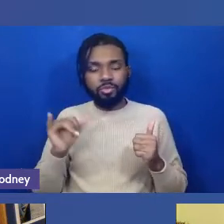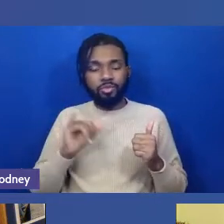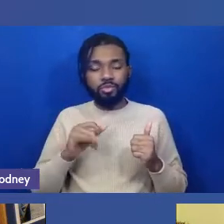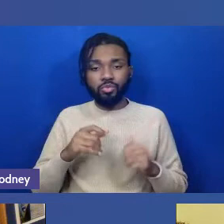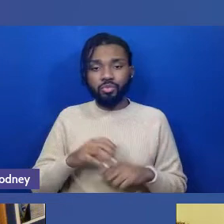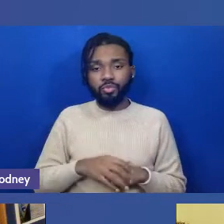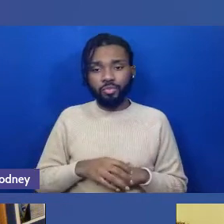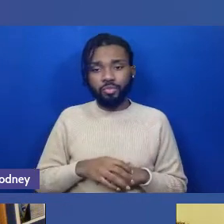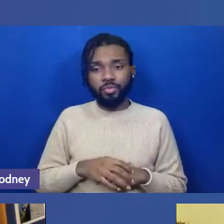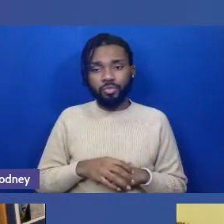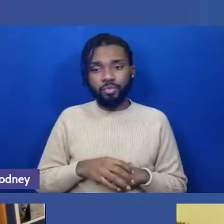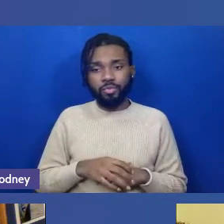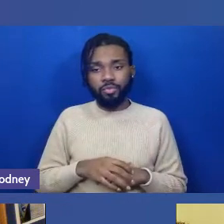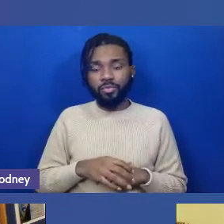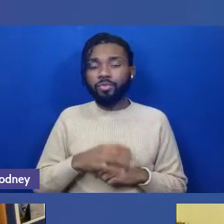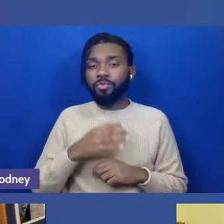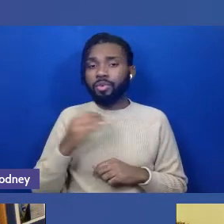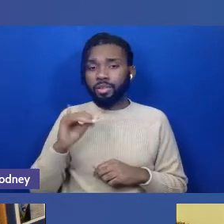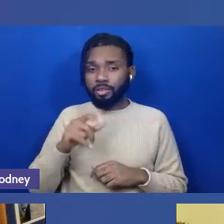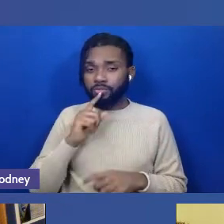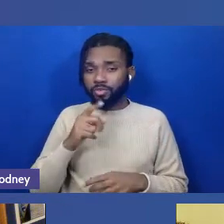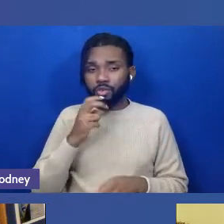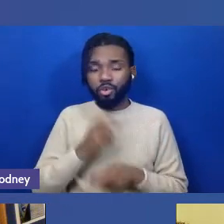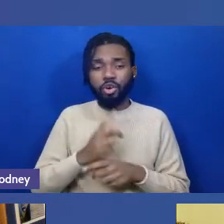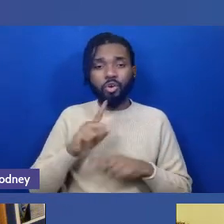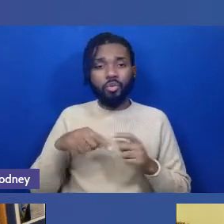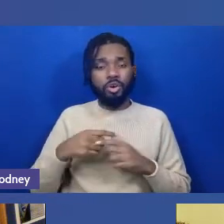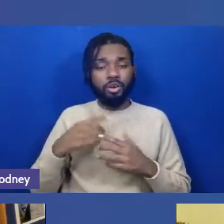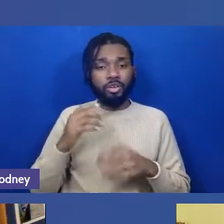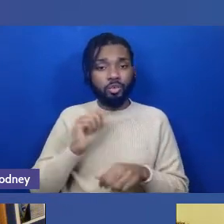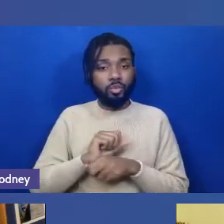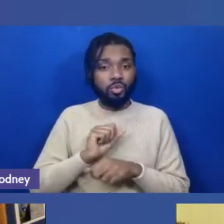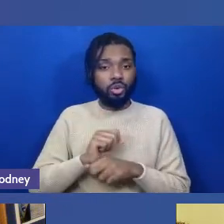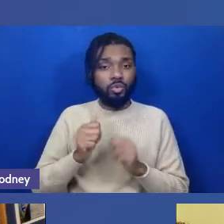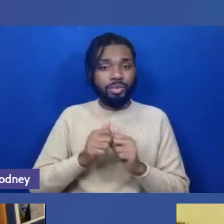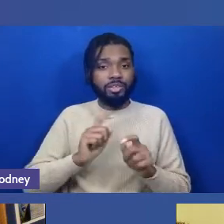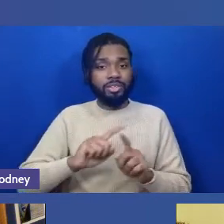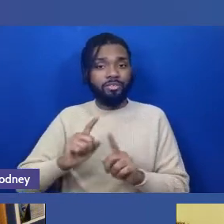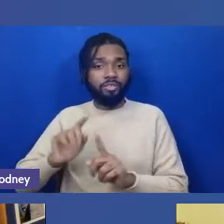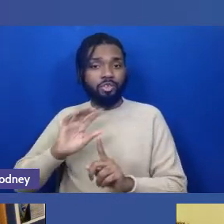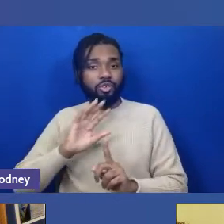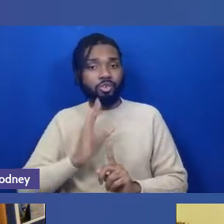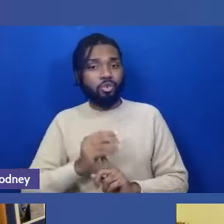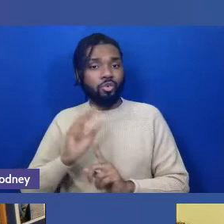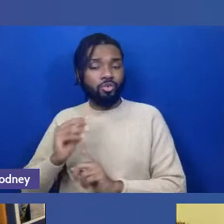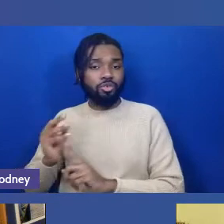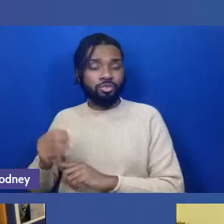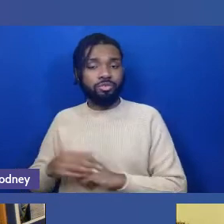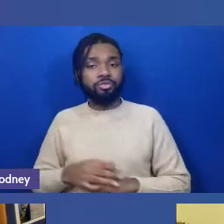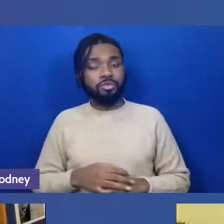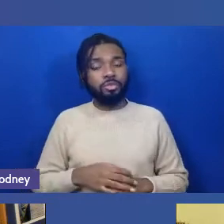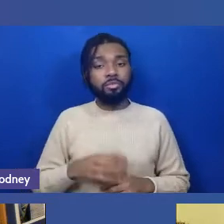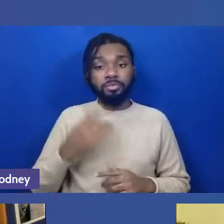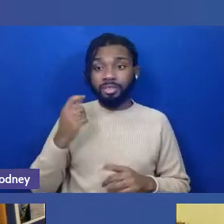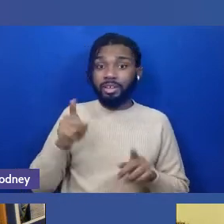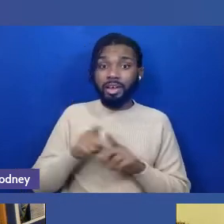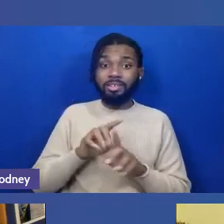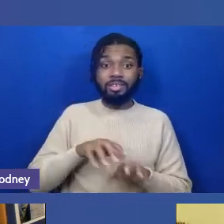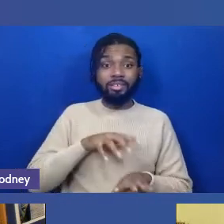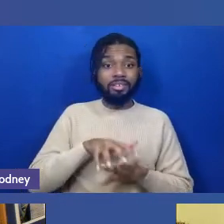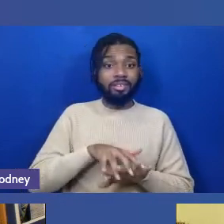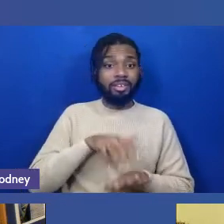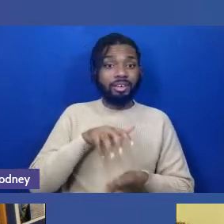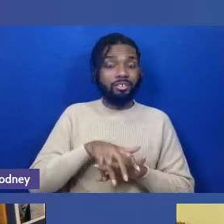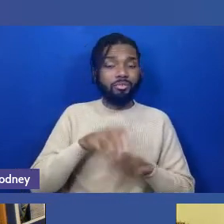operating between cultures. And I recognize that as a native person, because so much of it has to do with the instances in which I did not receive